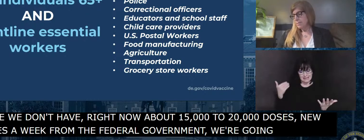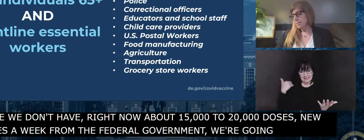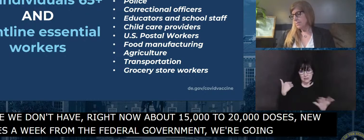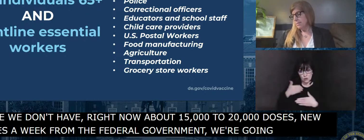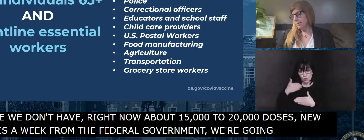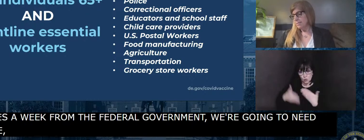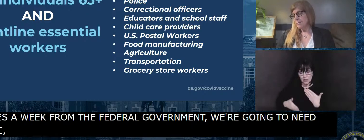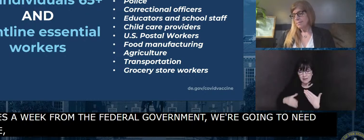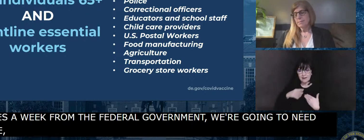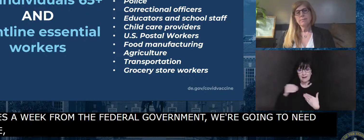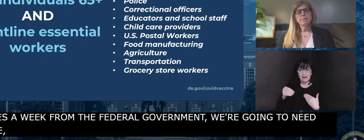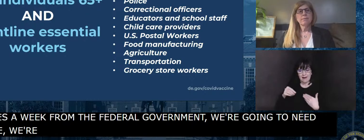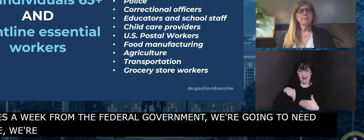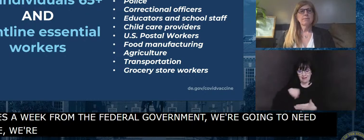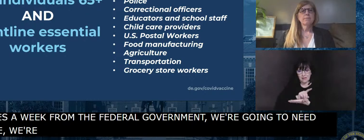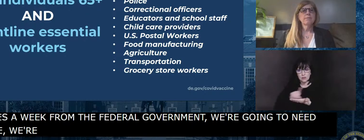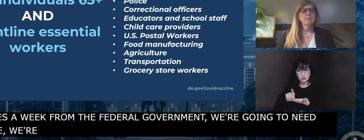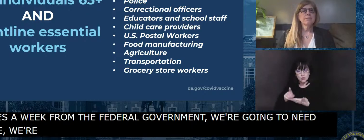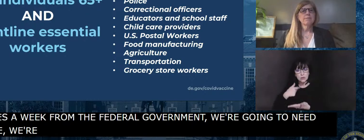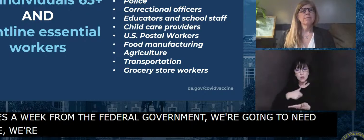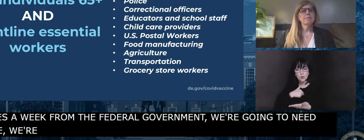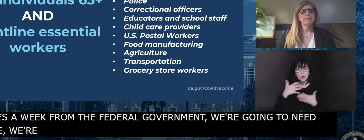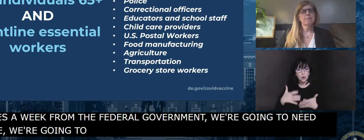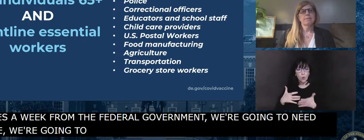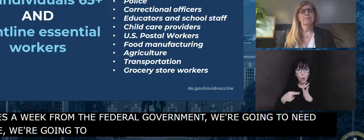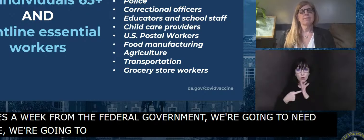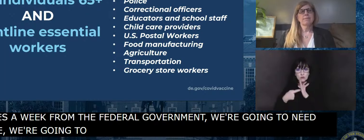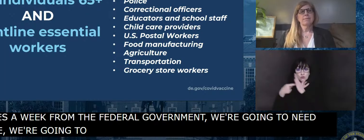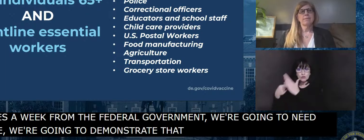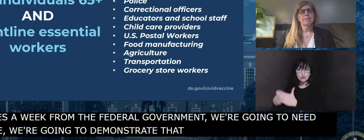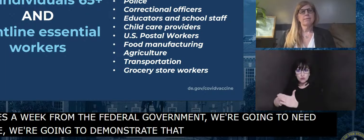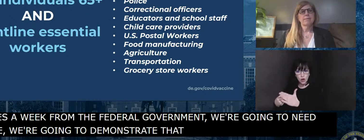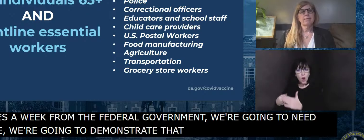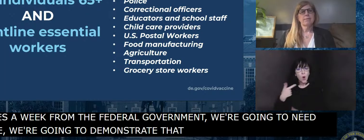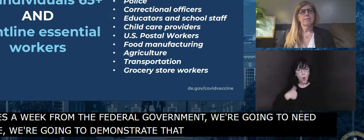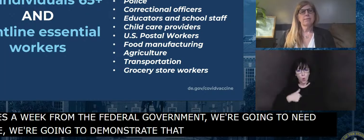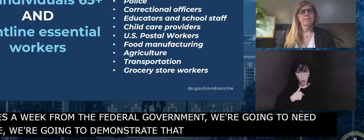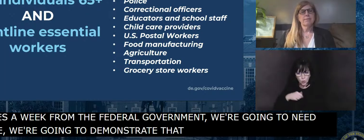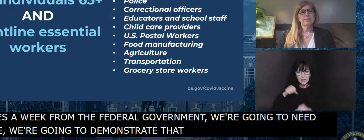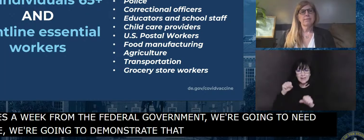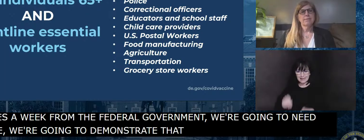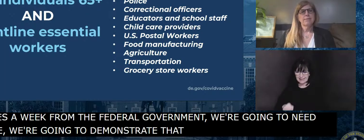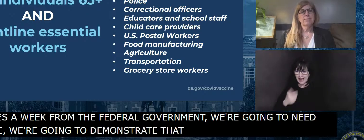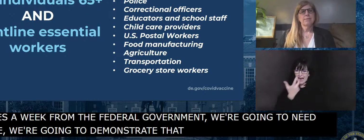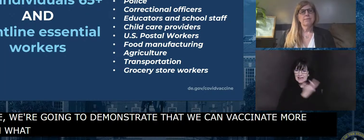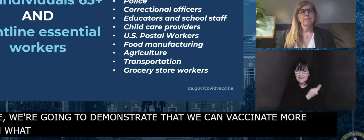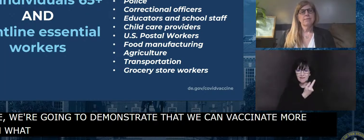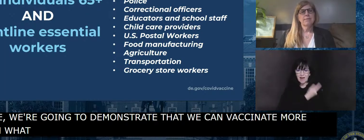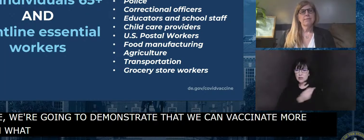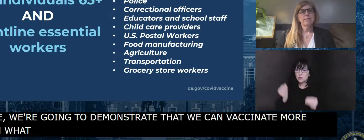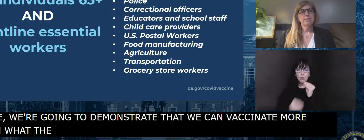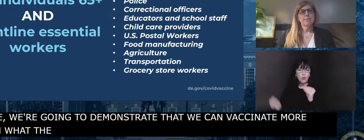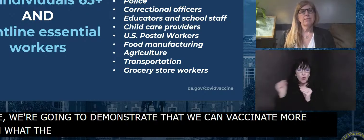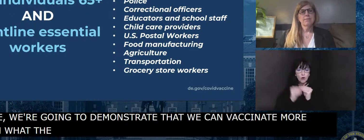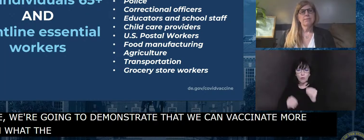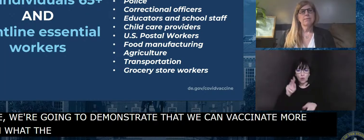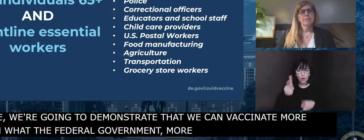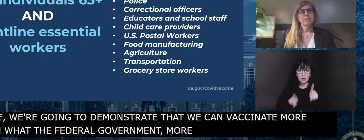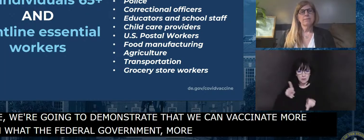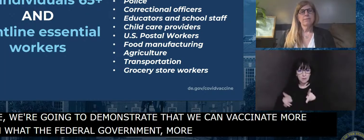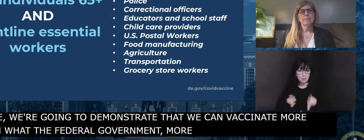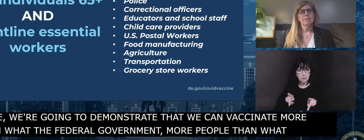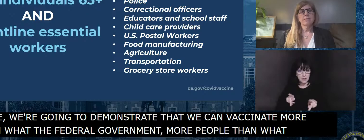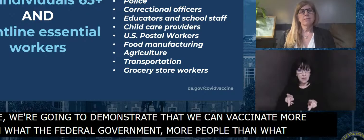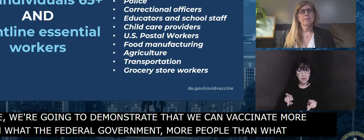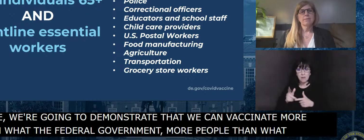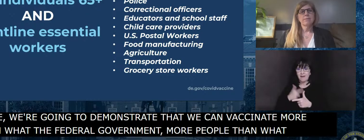to demonstrate that we can vaccinate more than what the federal government, more people than what the federal government gives. So we can